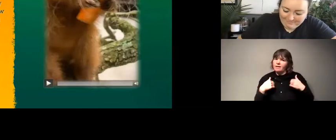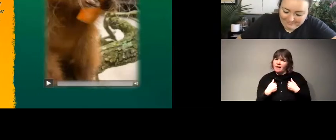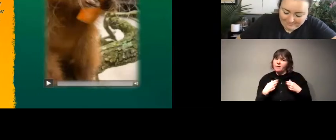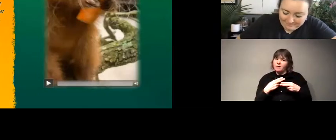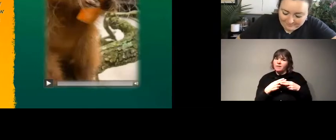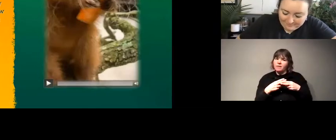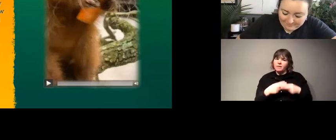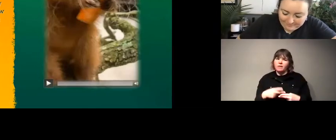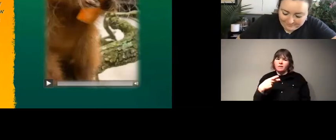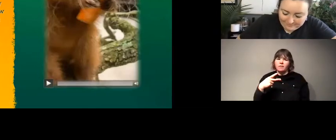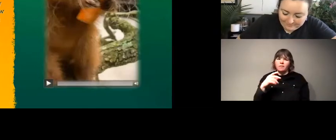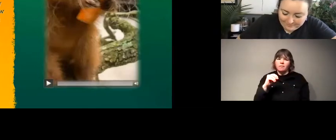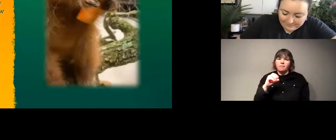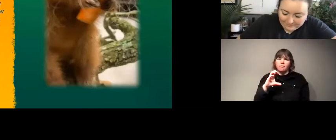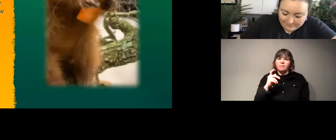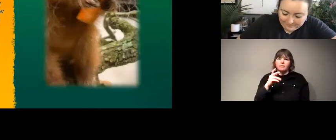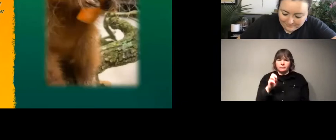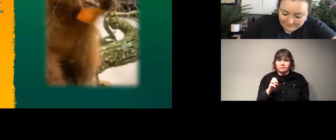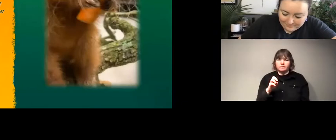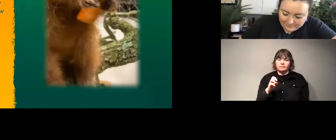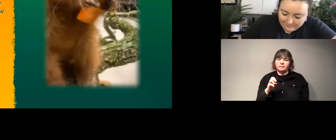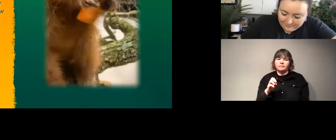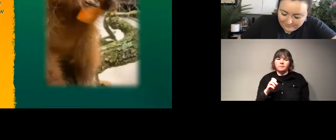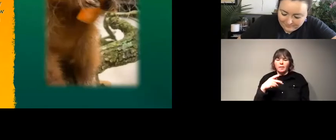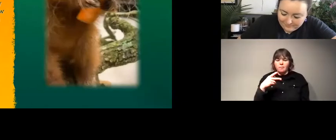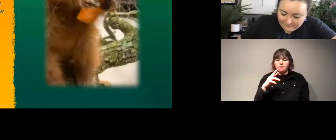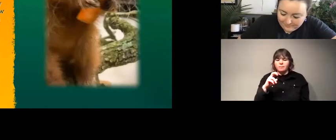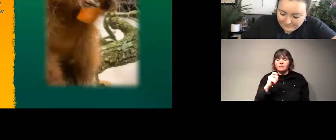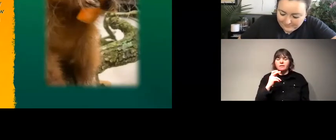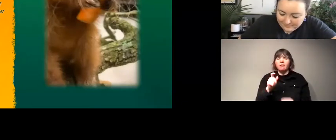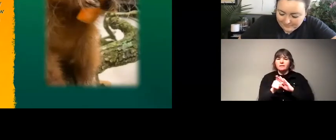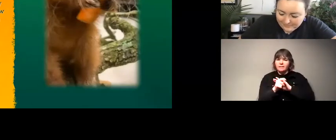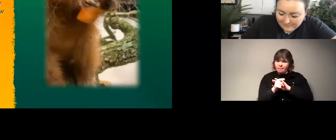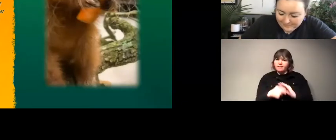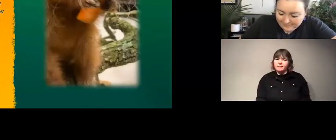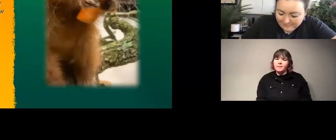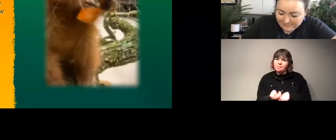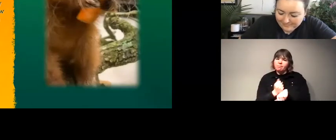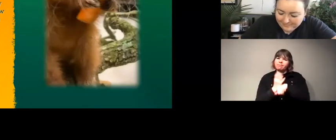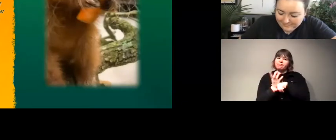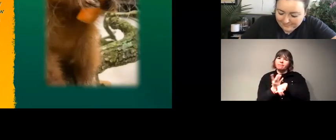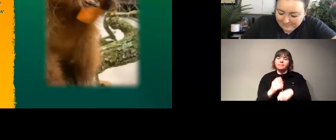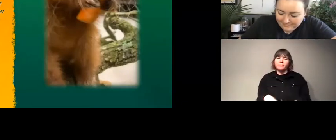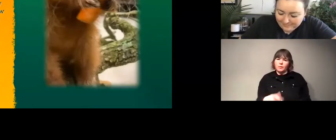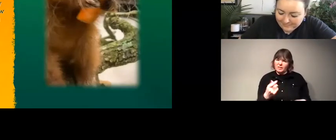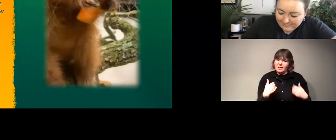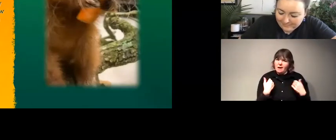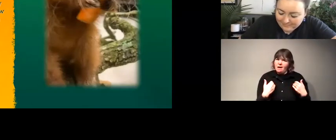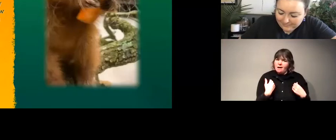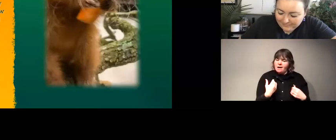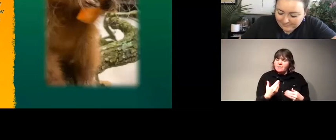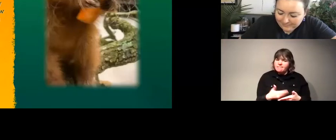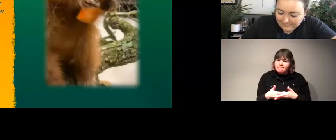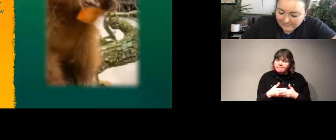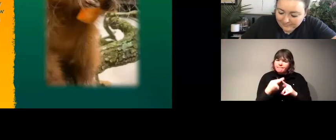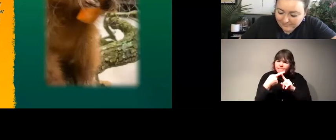a prehensile-tailed porcupine. This is actually one of our youngest prehensile-tailed porcupines. This one is only